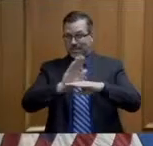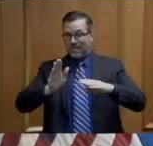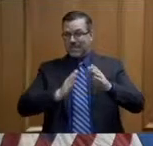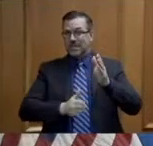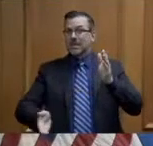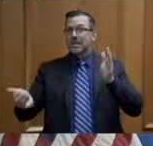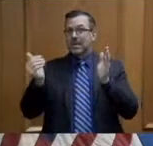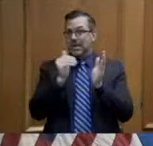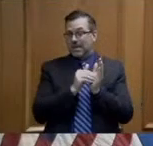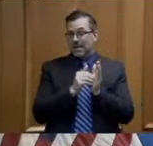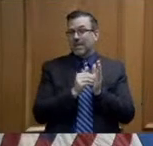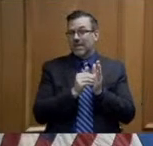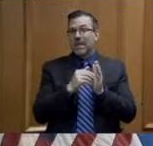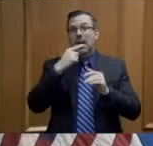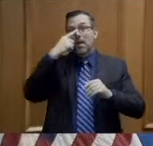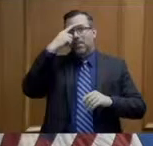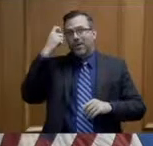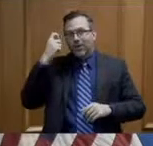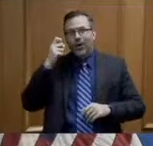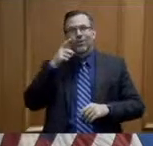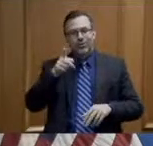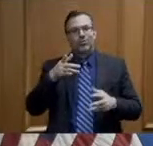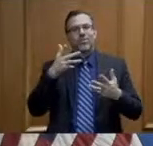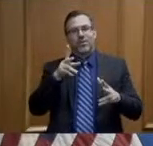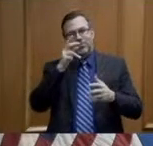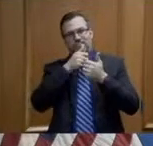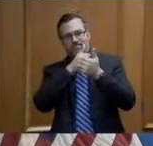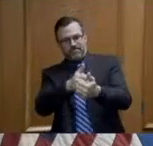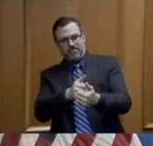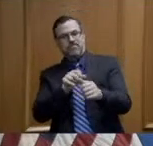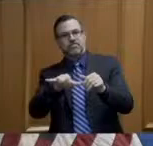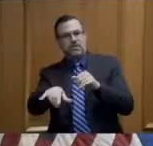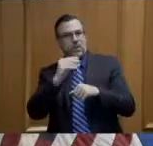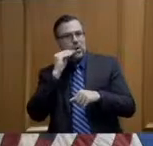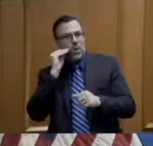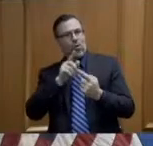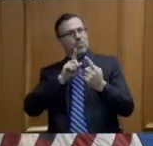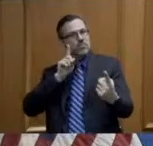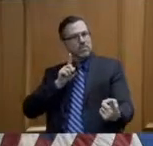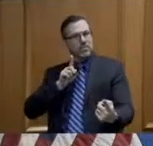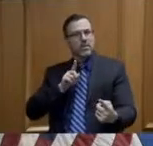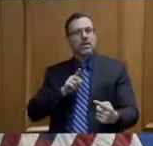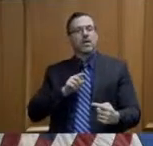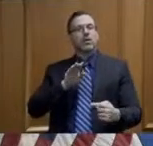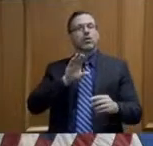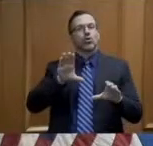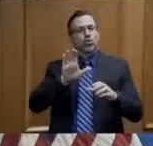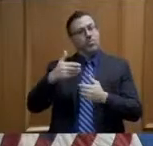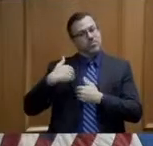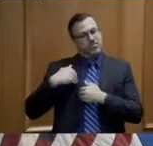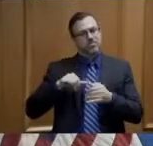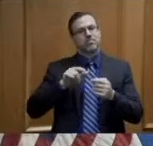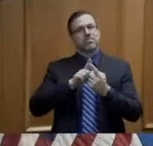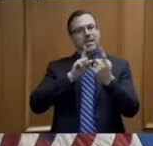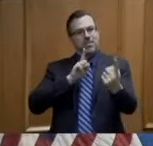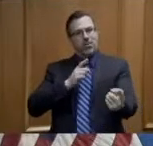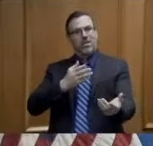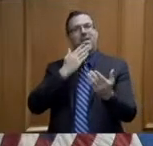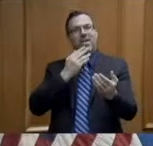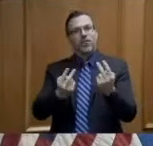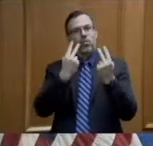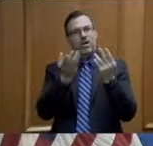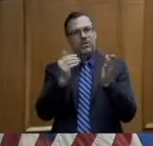as a result of the efforts that you're making. So continue to do just that, do your part and stay apart. Thank you very much for joining us again today.